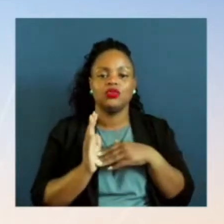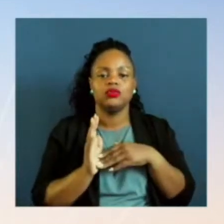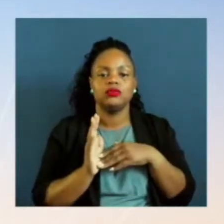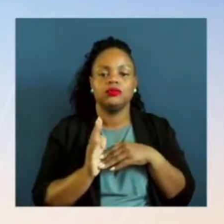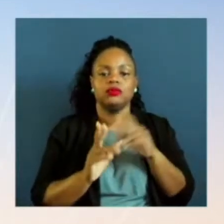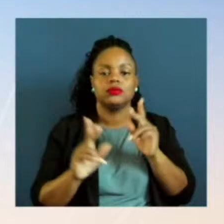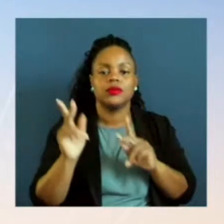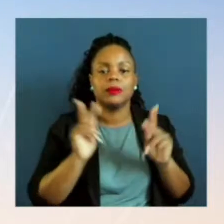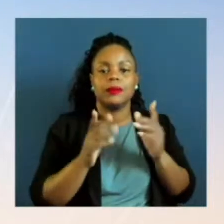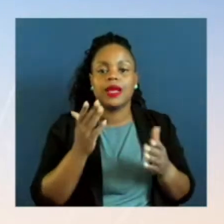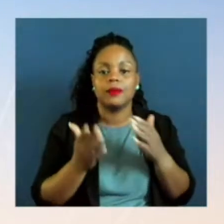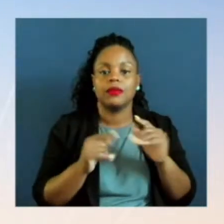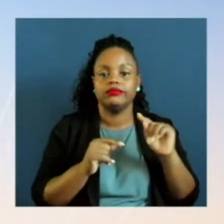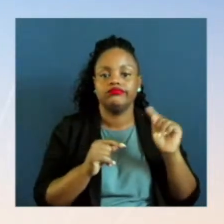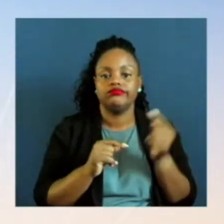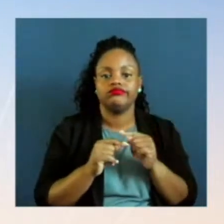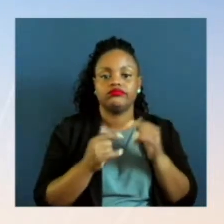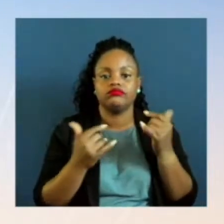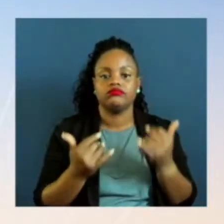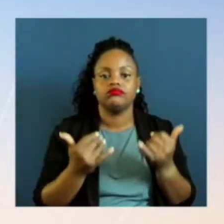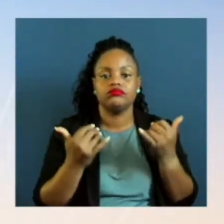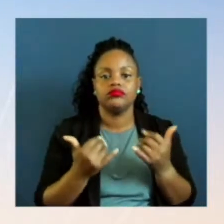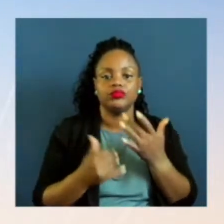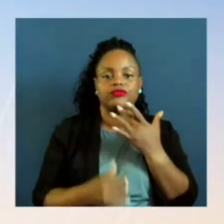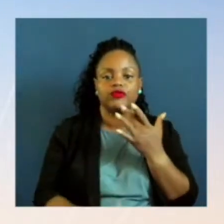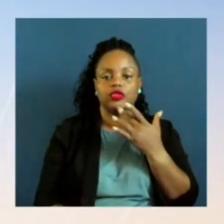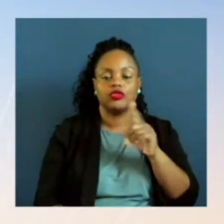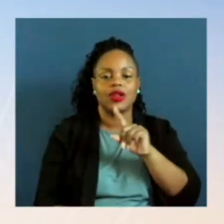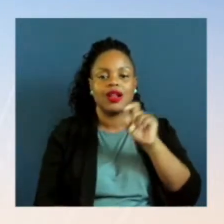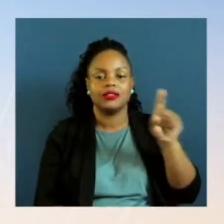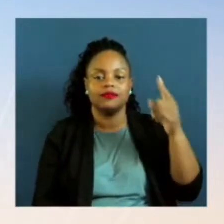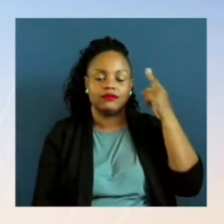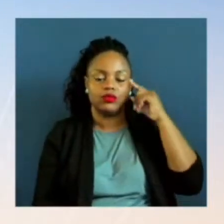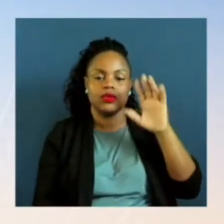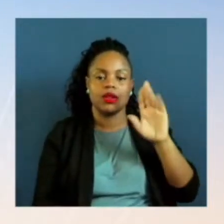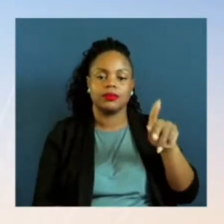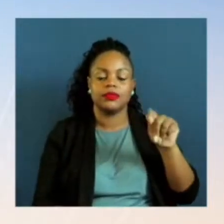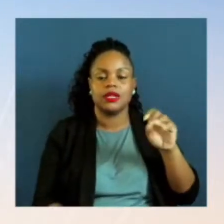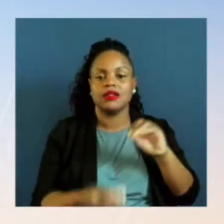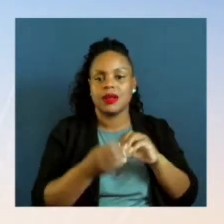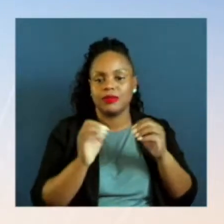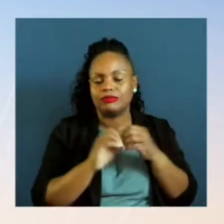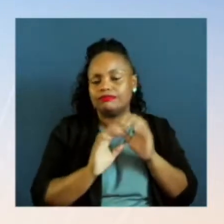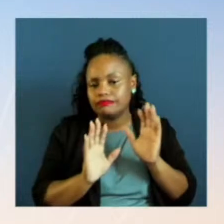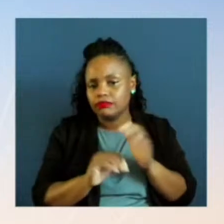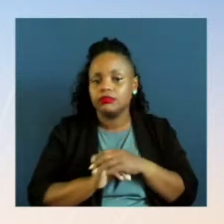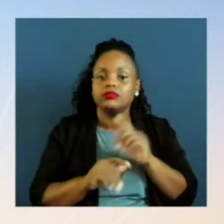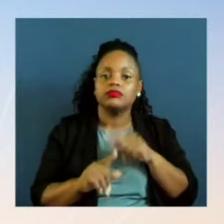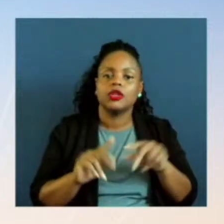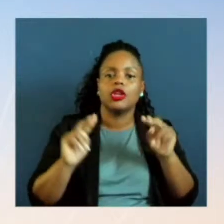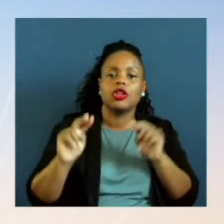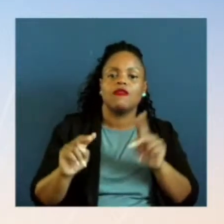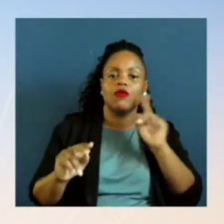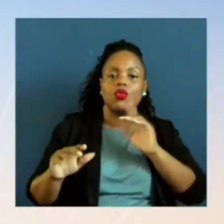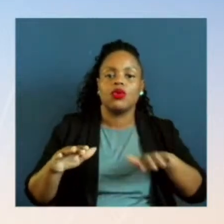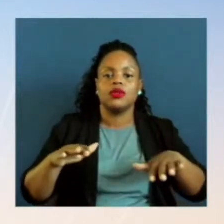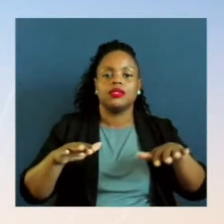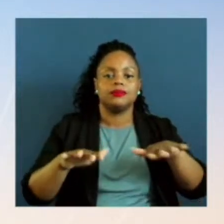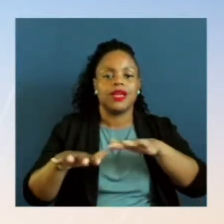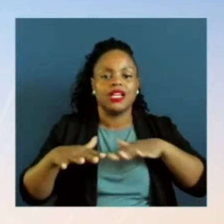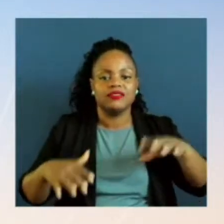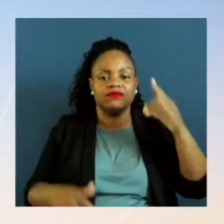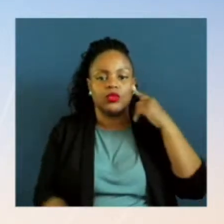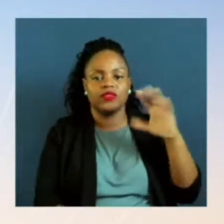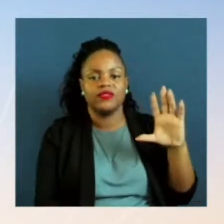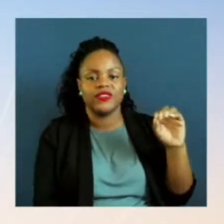certainly encourage you to ask them for an updated number if that's of interest. They are working towards space for about 50,000. Now, there are people who come to